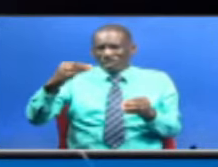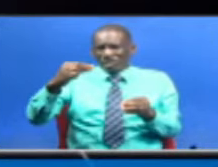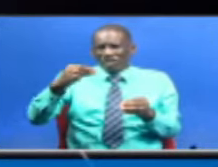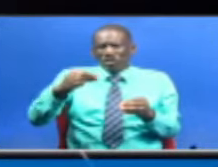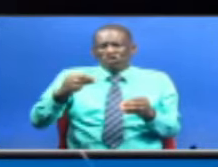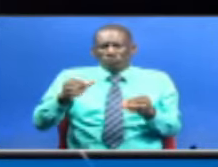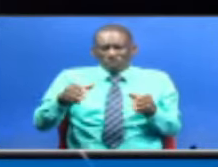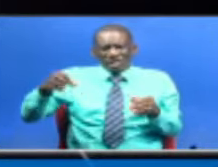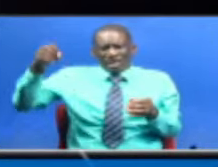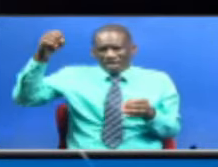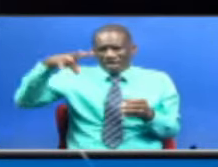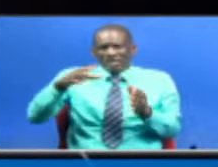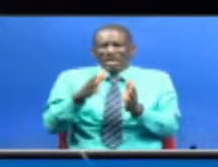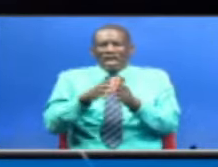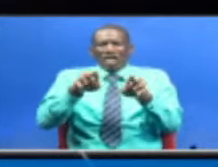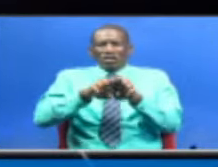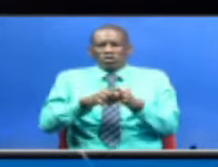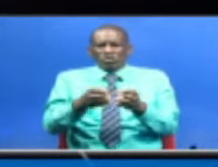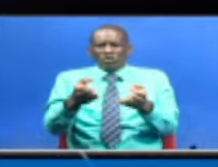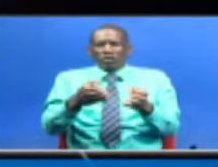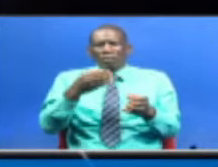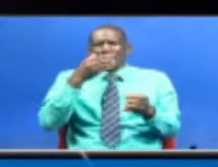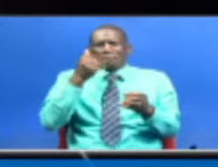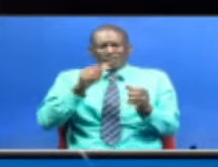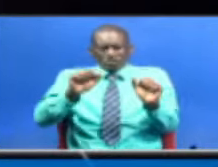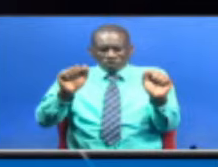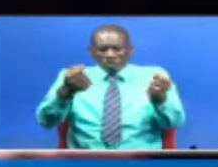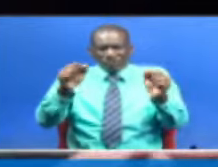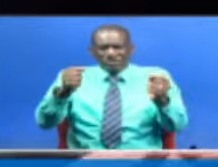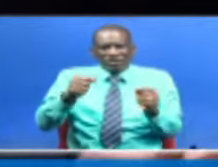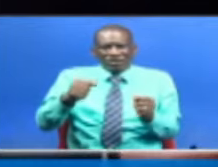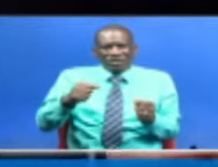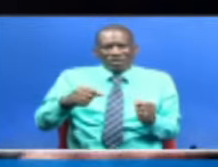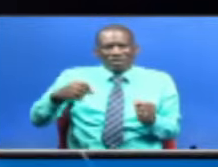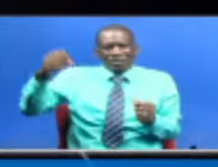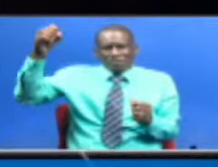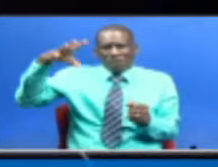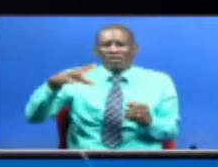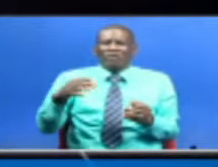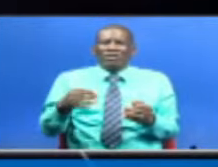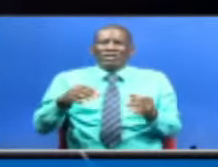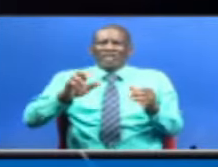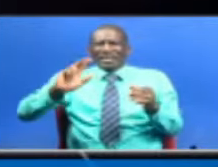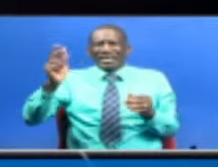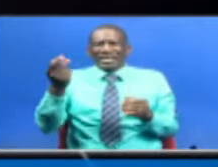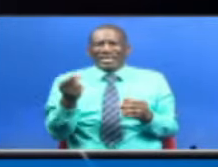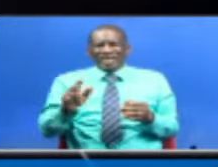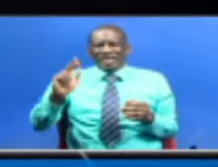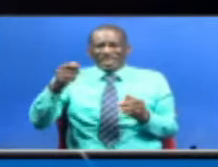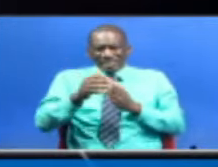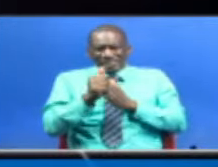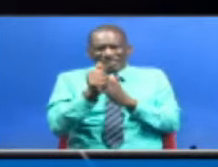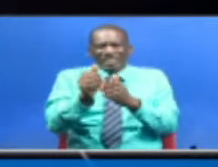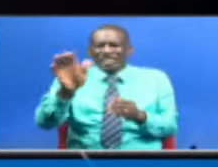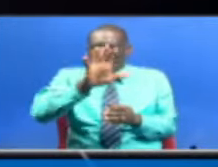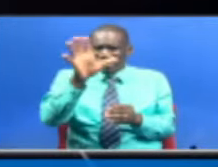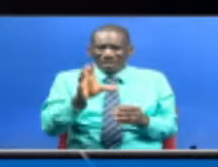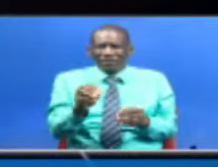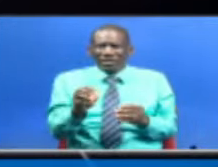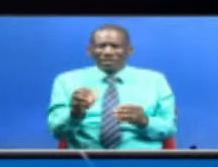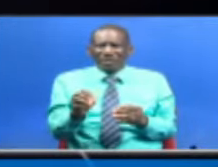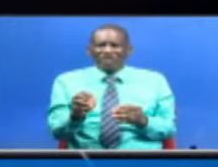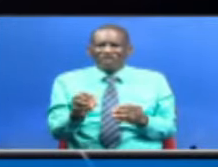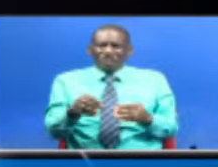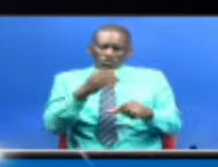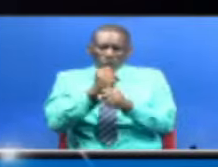versions. And we also need to be a lot better at conservation. And I think Kenya is certainly a leader in Africa in